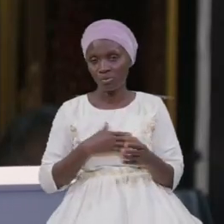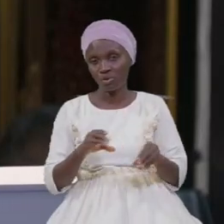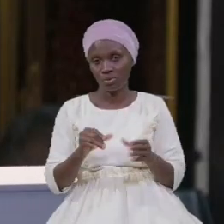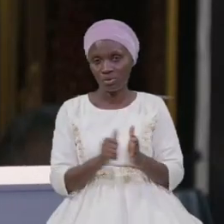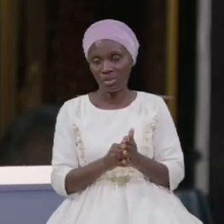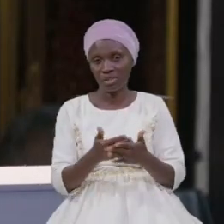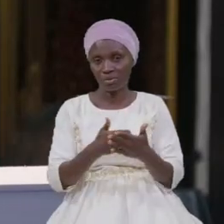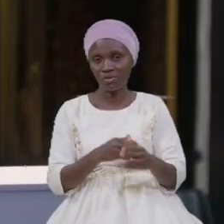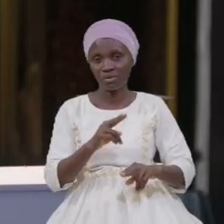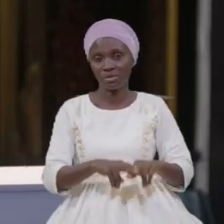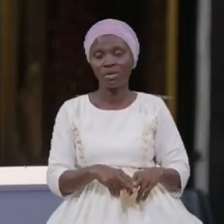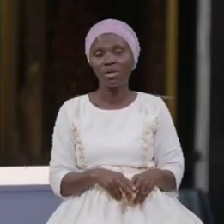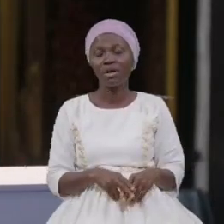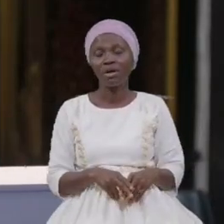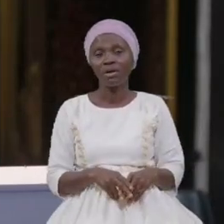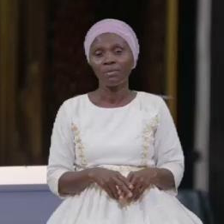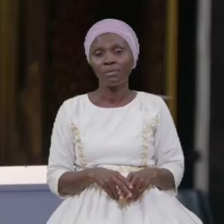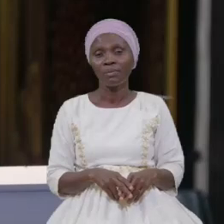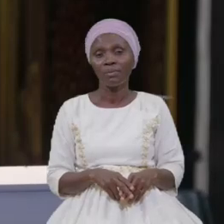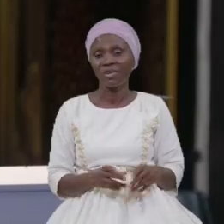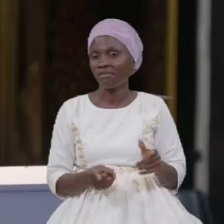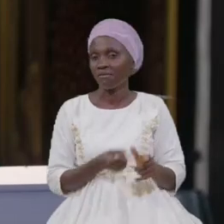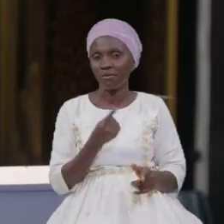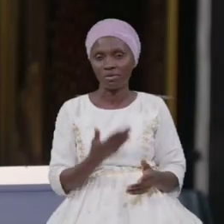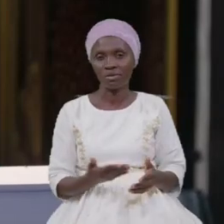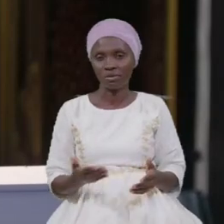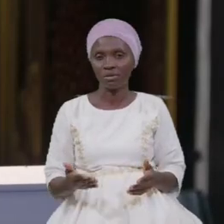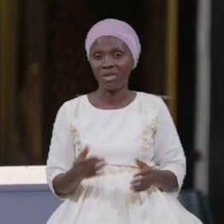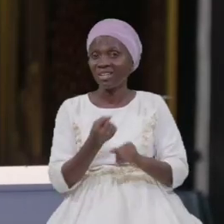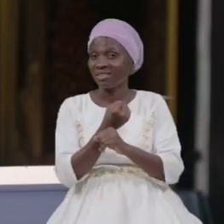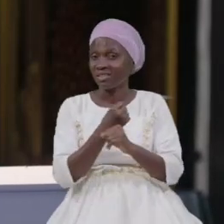first thing. The salvation of your soul.